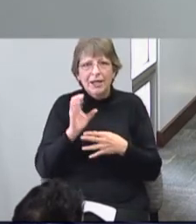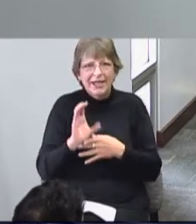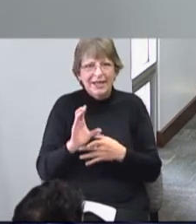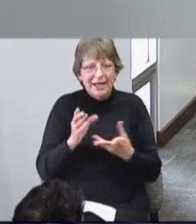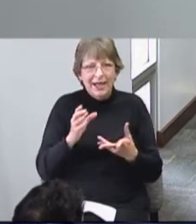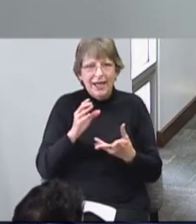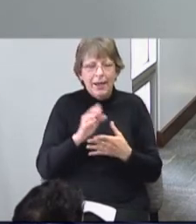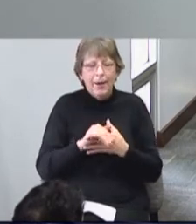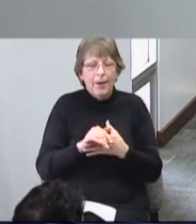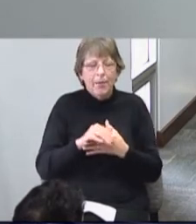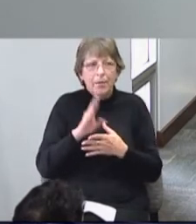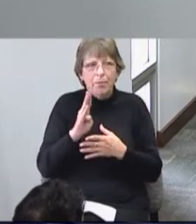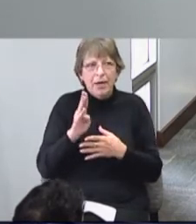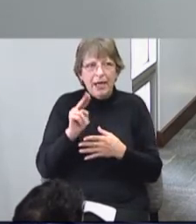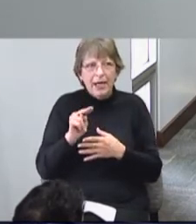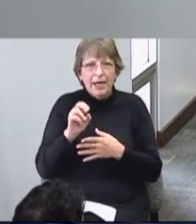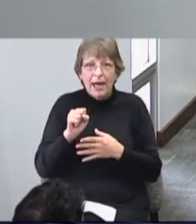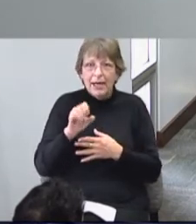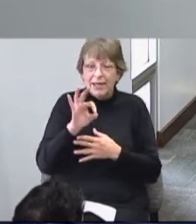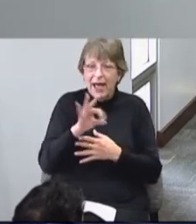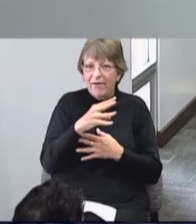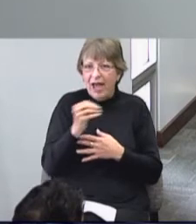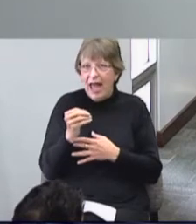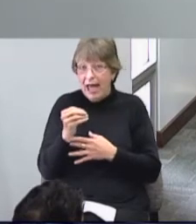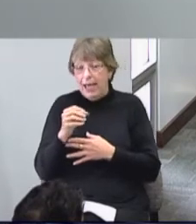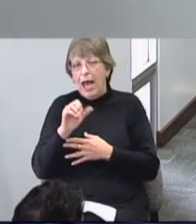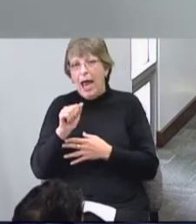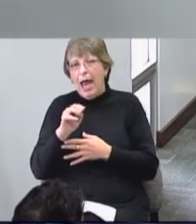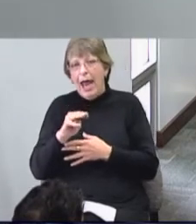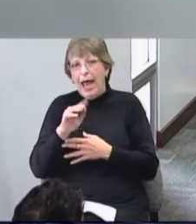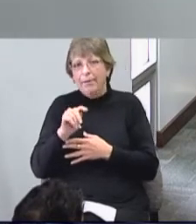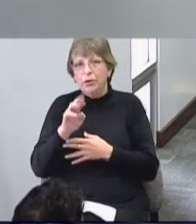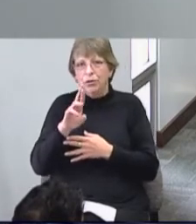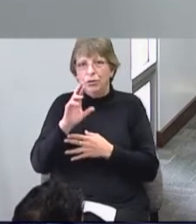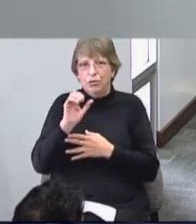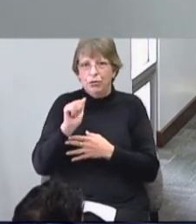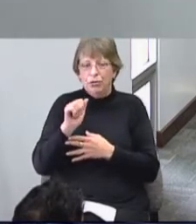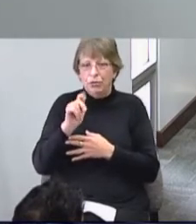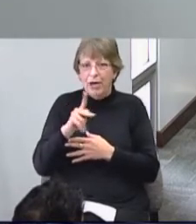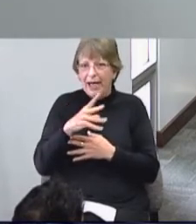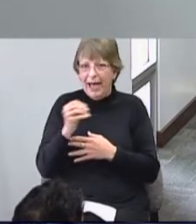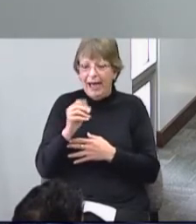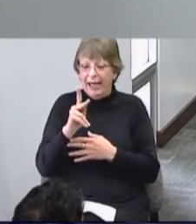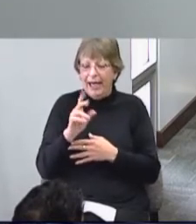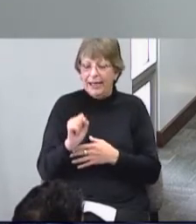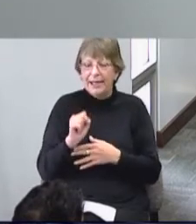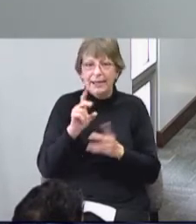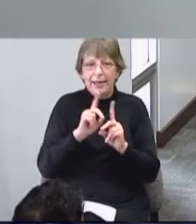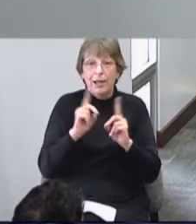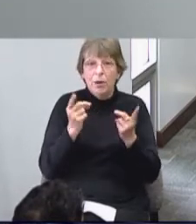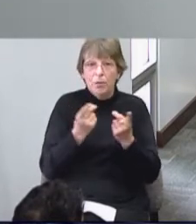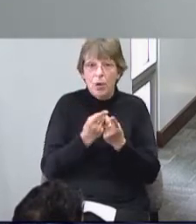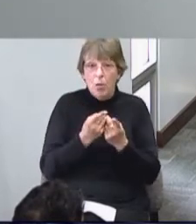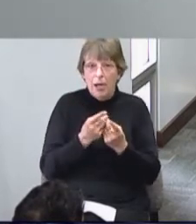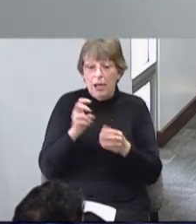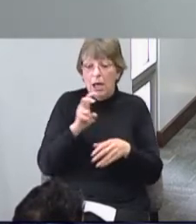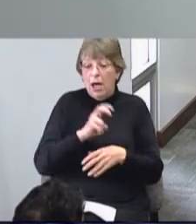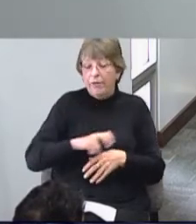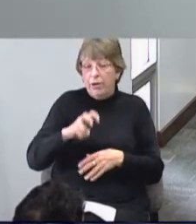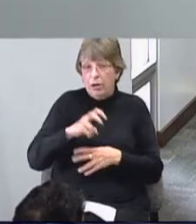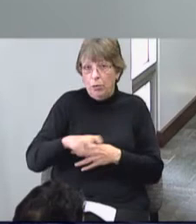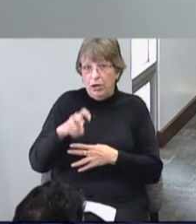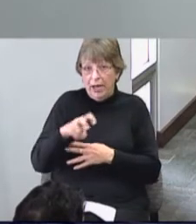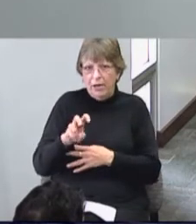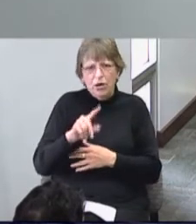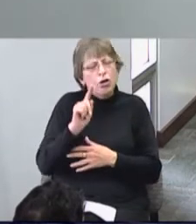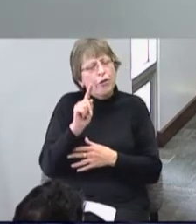BNSF was at the table with us, as well as Amtrak and Kansas Department of Transportation. And our first formal effort as a group was